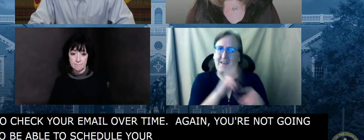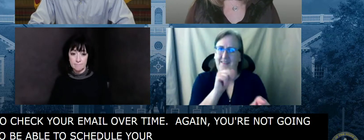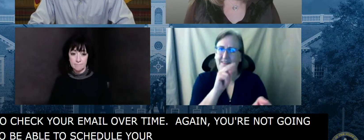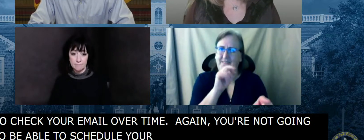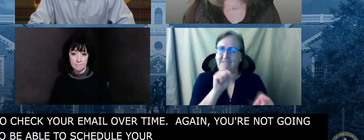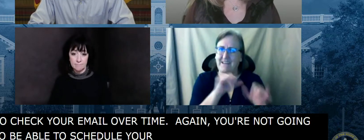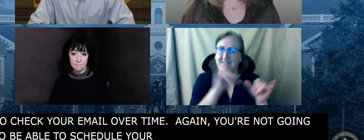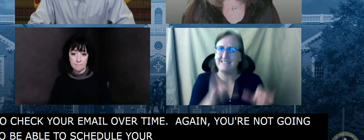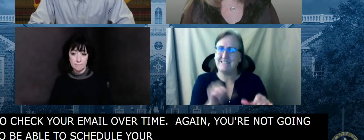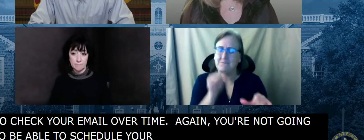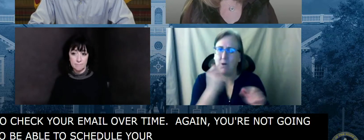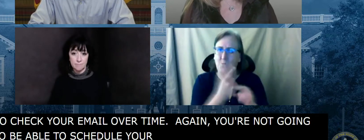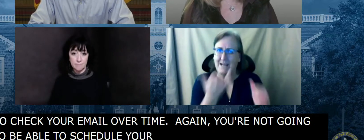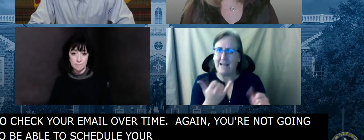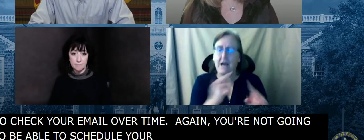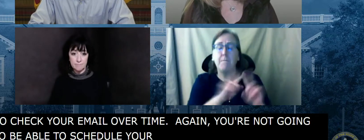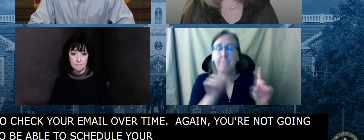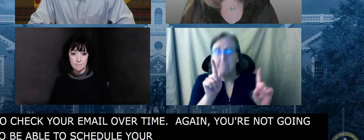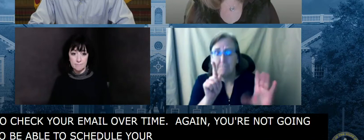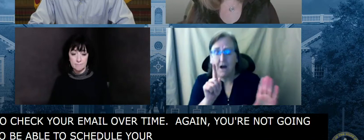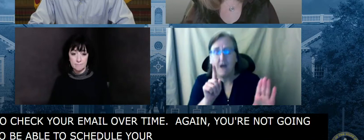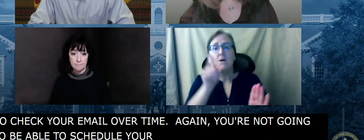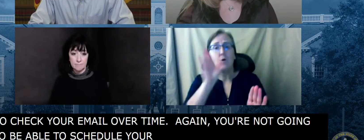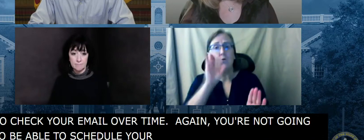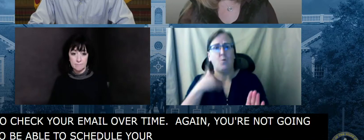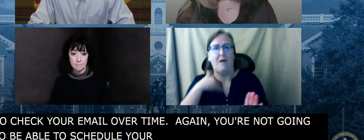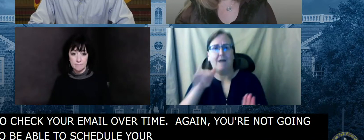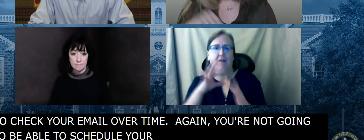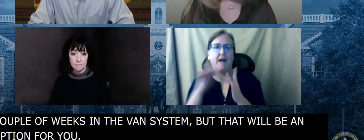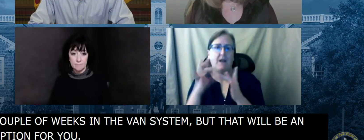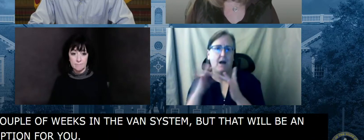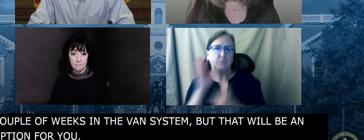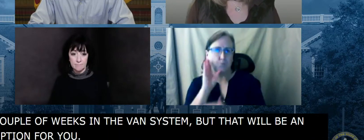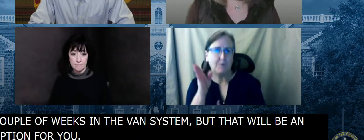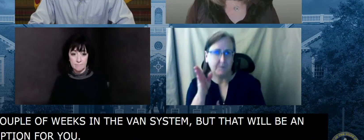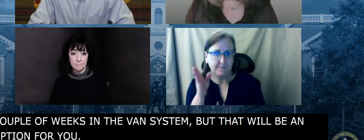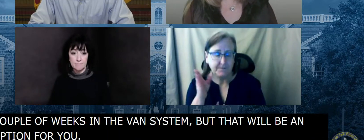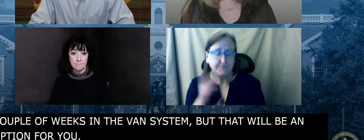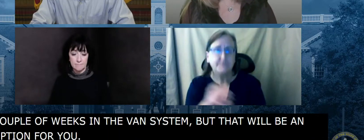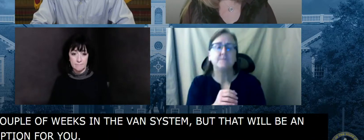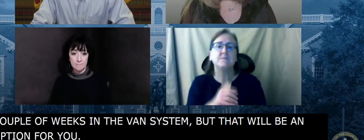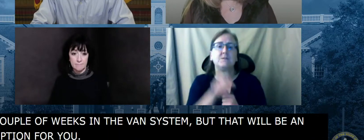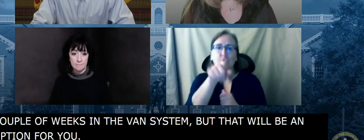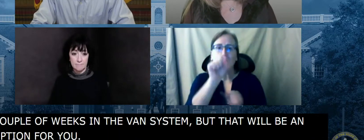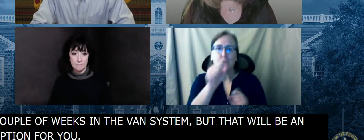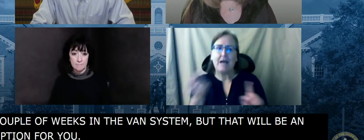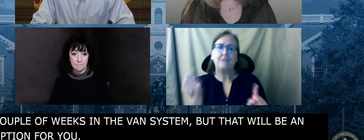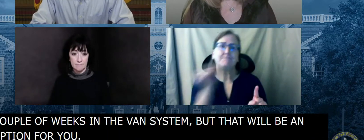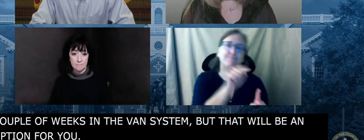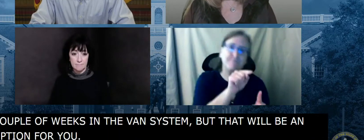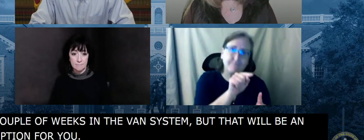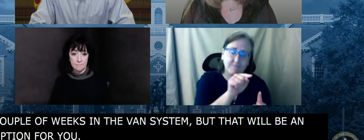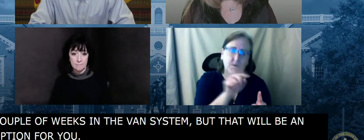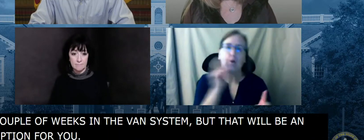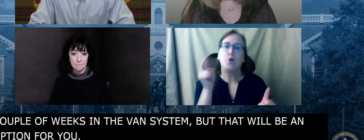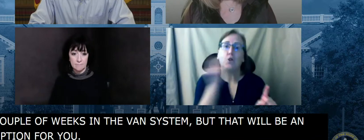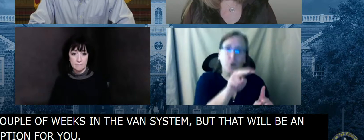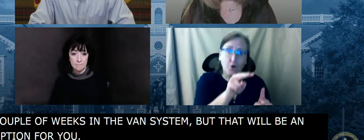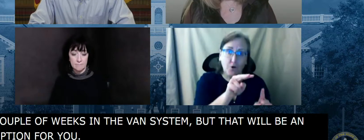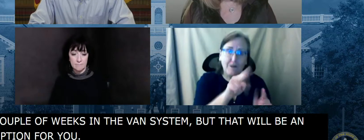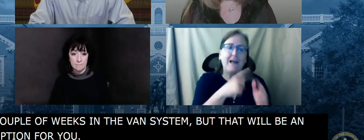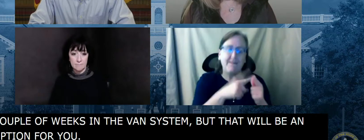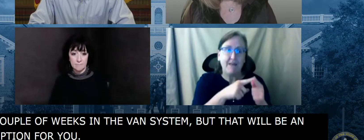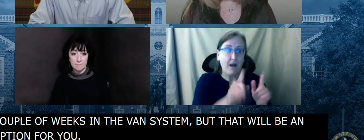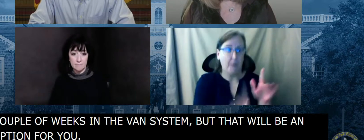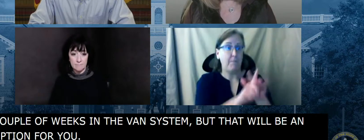will be an option for you. So you just, can go back in there and schedule yourself